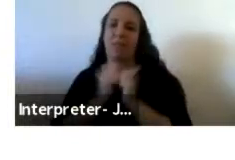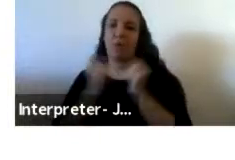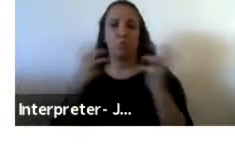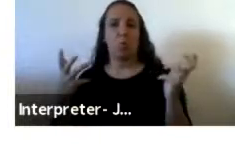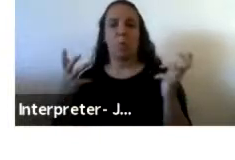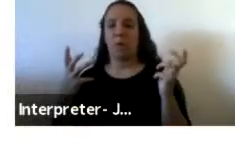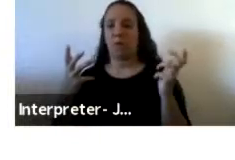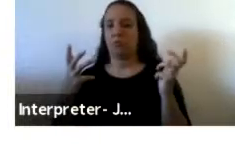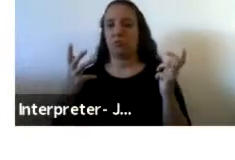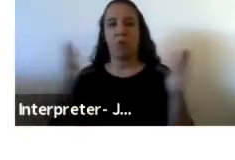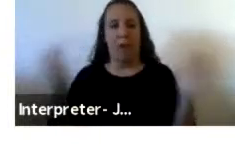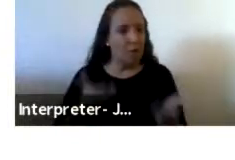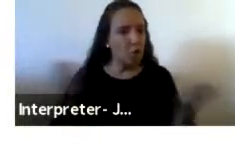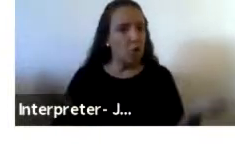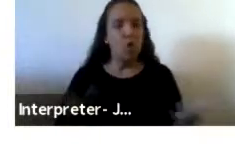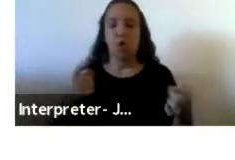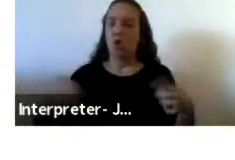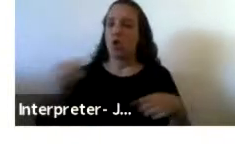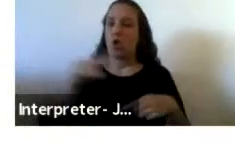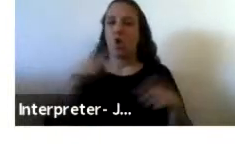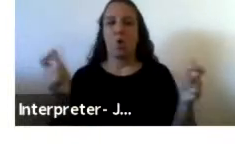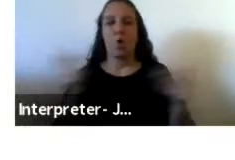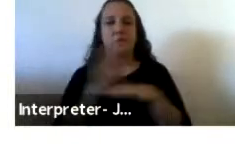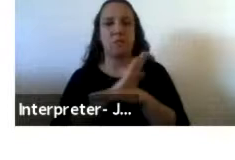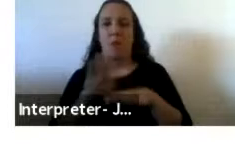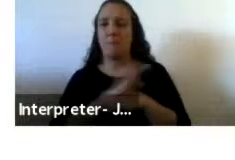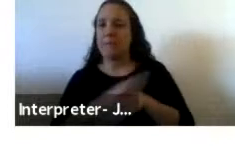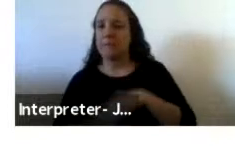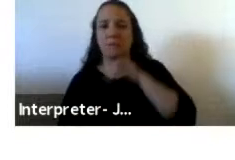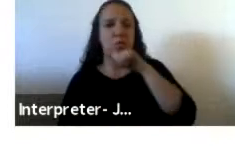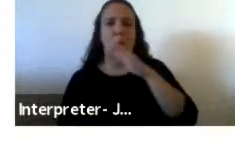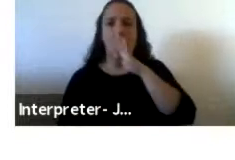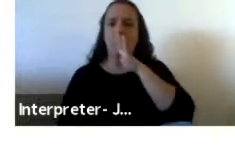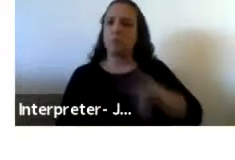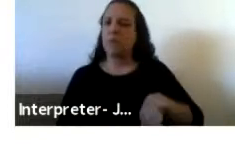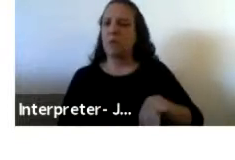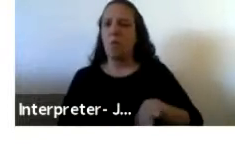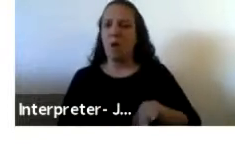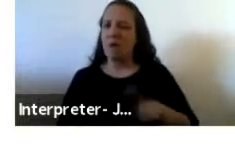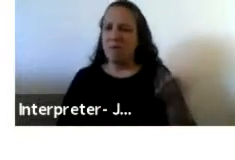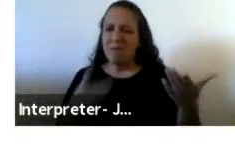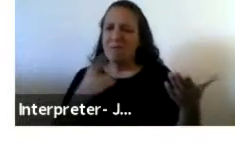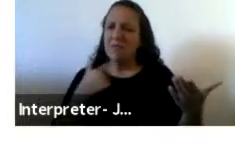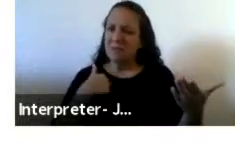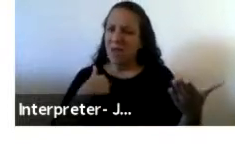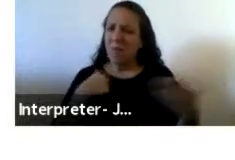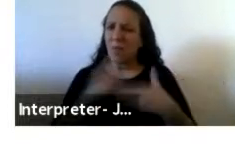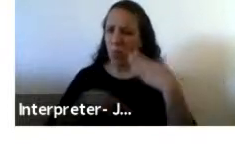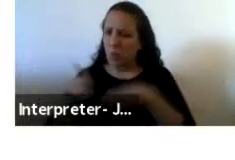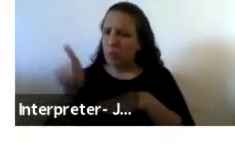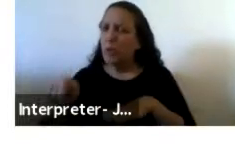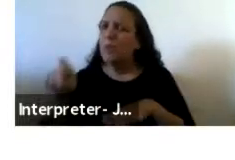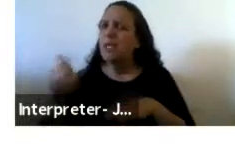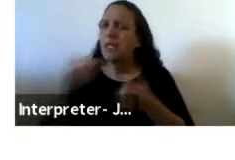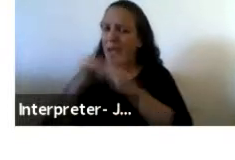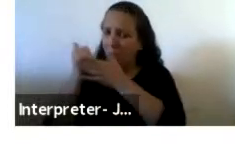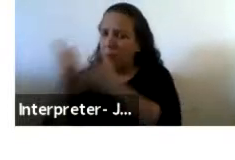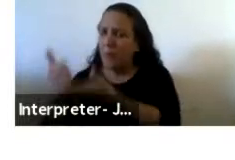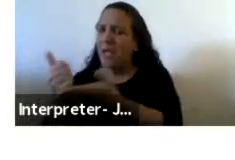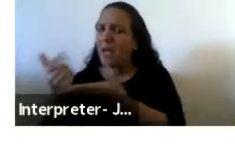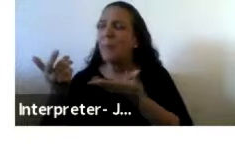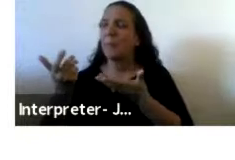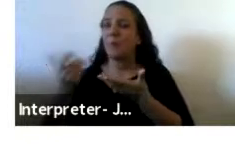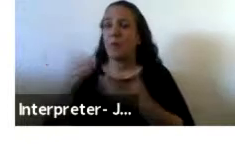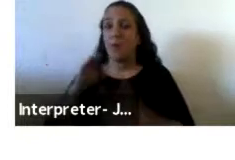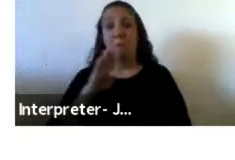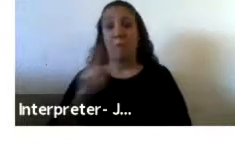I encourage a lot of the businesses out there, don't stay silent. Let us know what it is that you need. How can we help you? You know, Bank